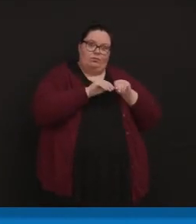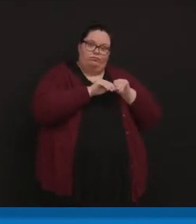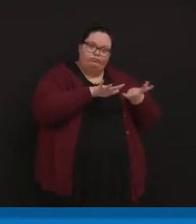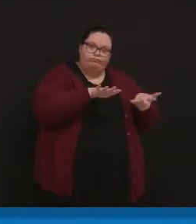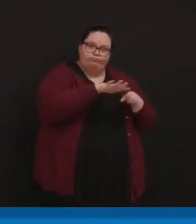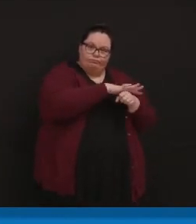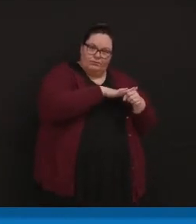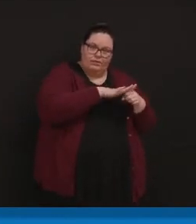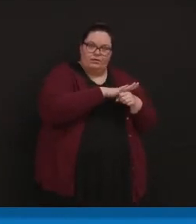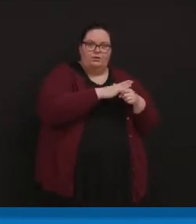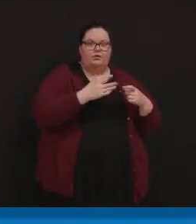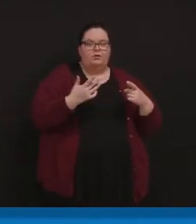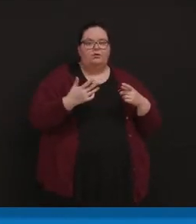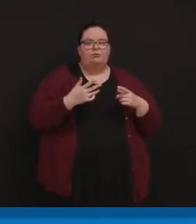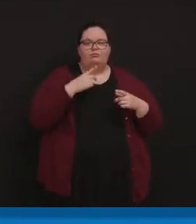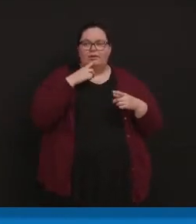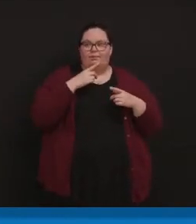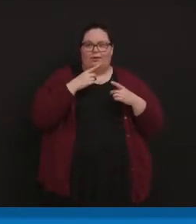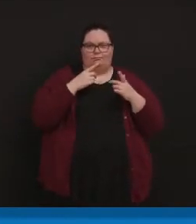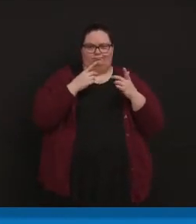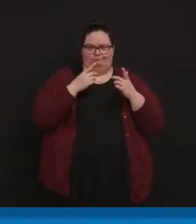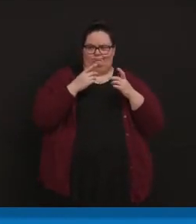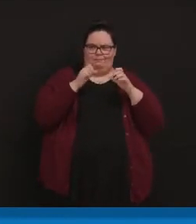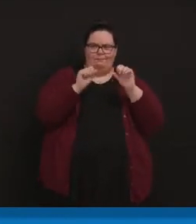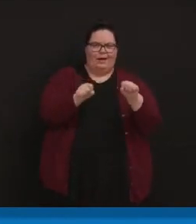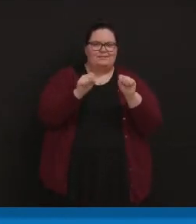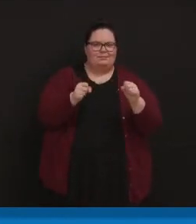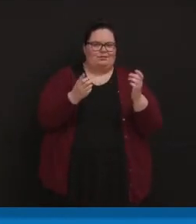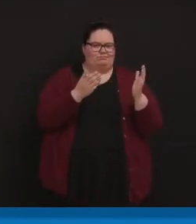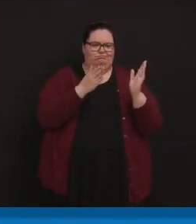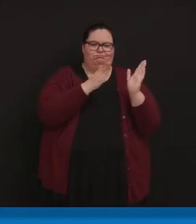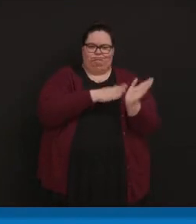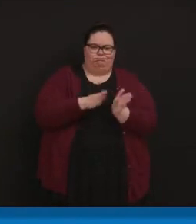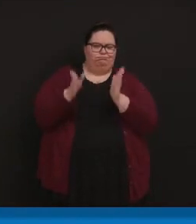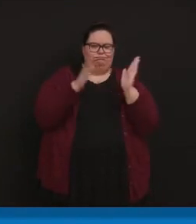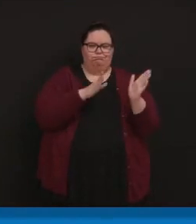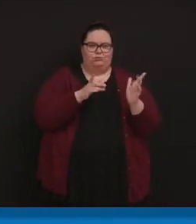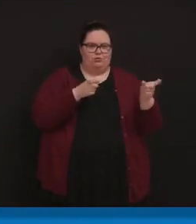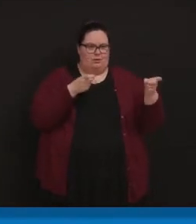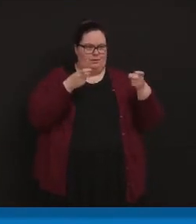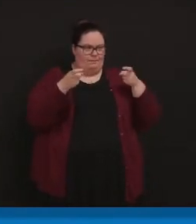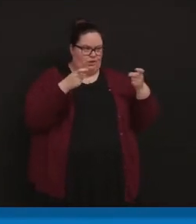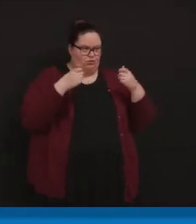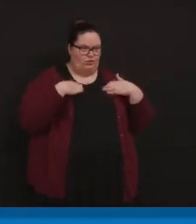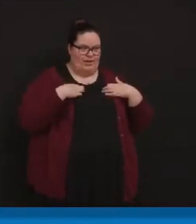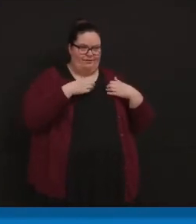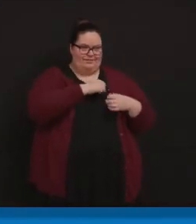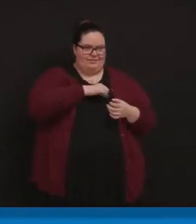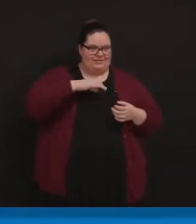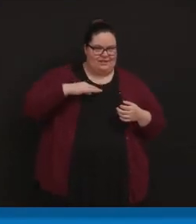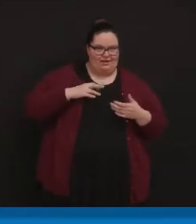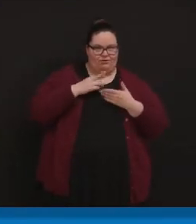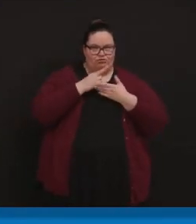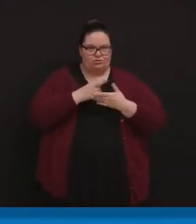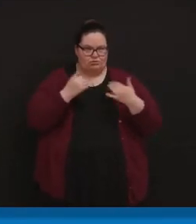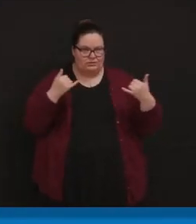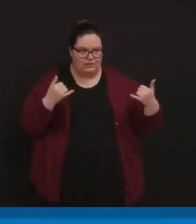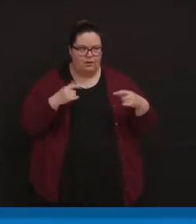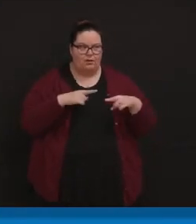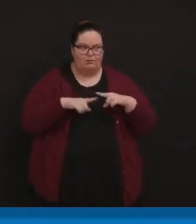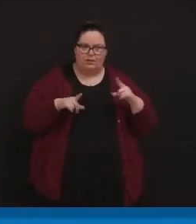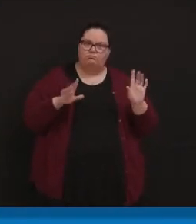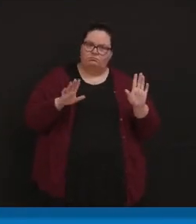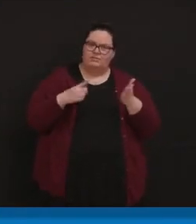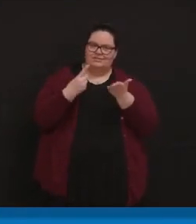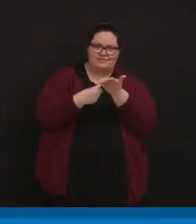again, it's really about logistics at this point in terms of just, again, trying to manage the resources as effectively as possible at this point in time. But